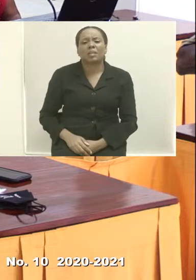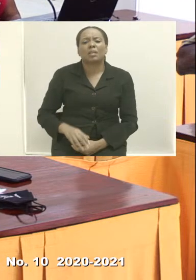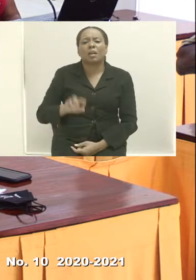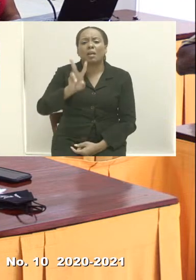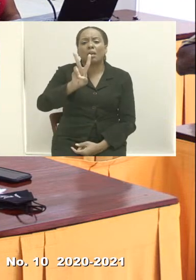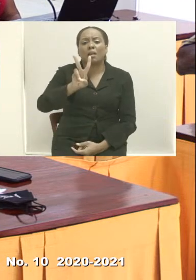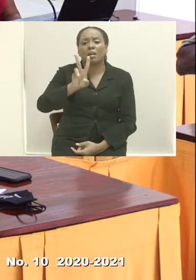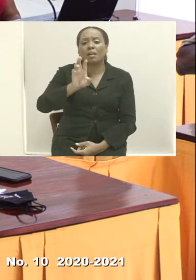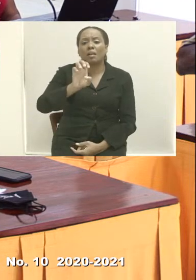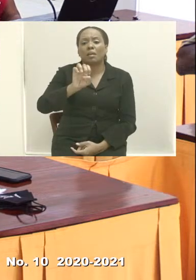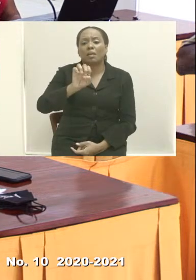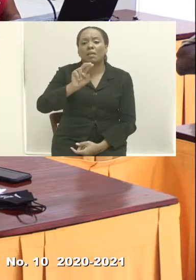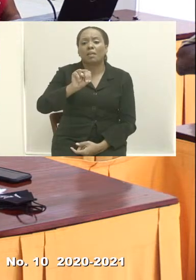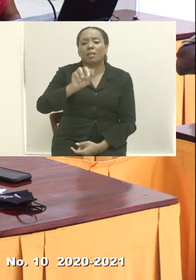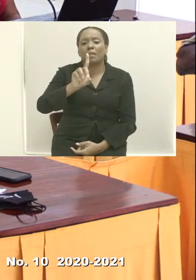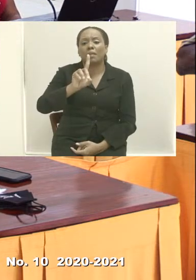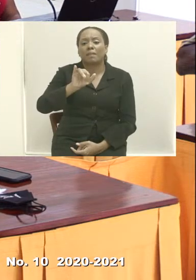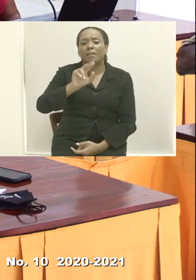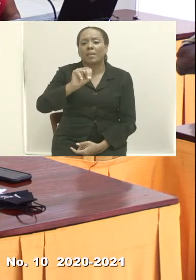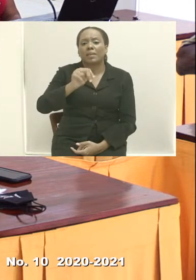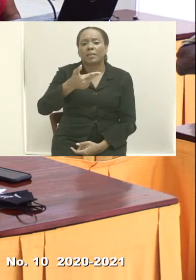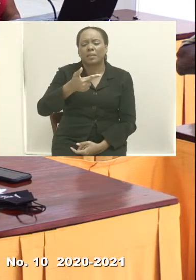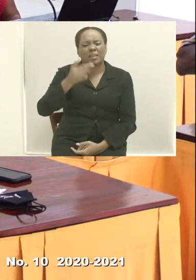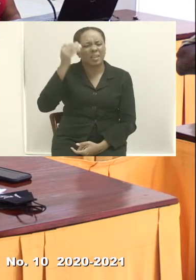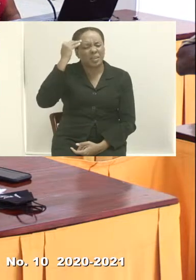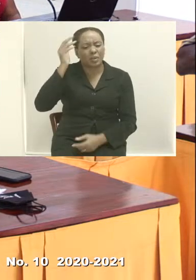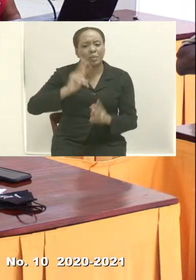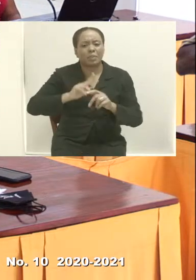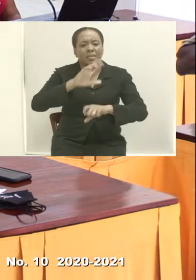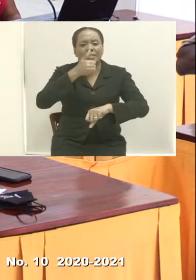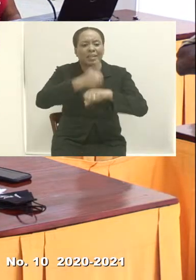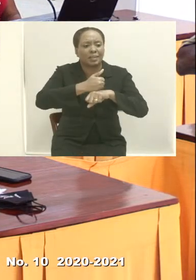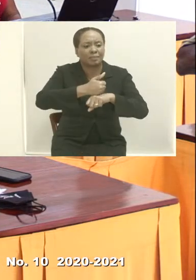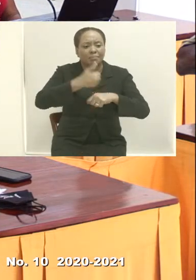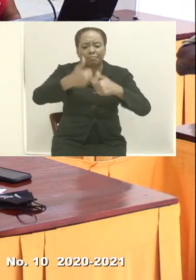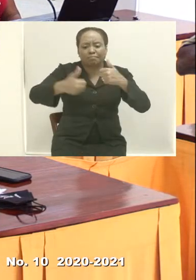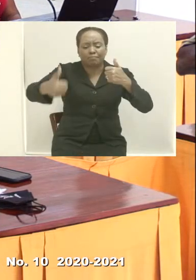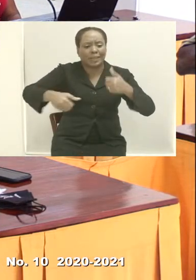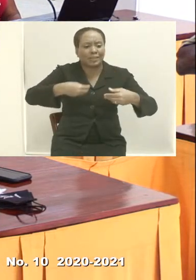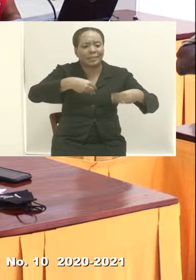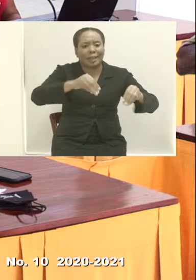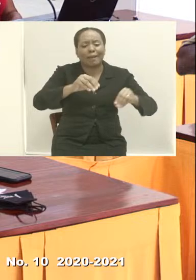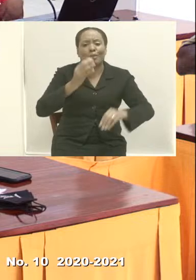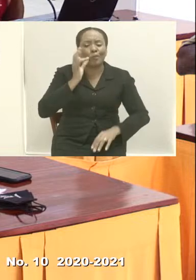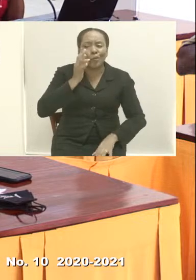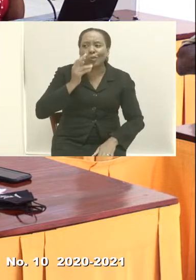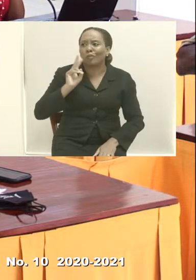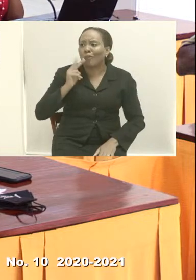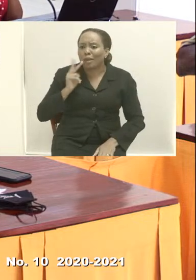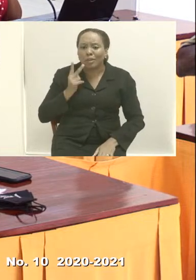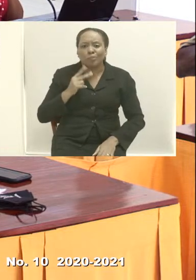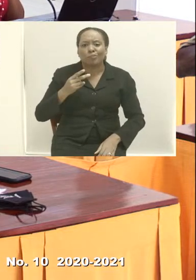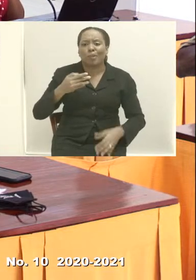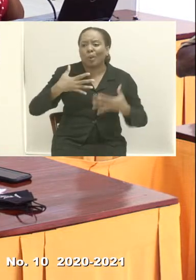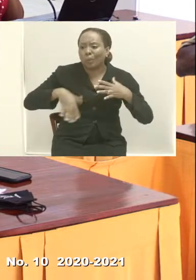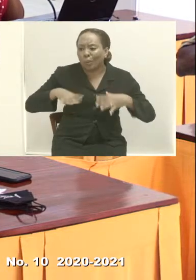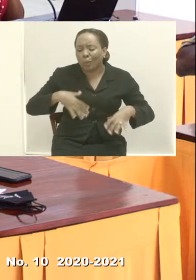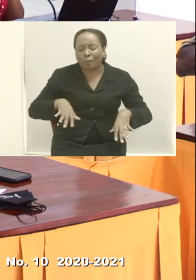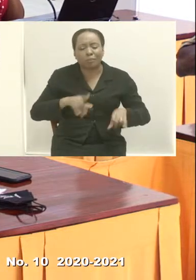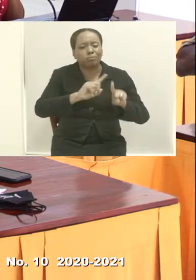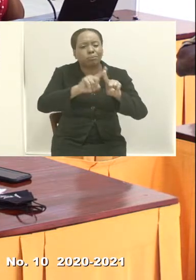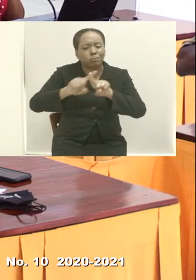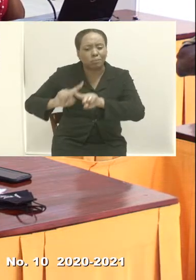to decriminalize the business of vending. Very often, and I think we've all read it in the papers, we've all heard the lamentations, we